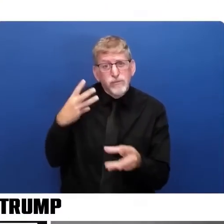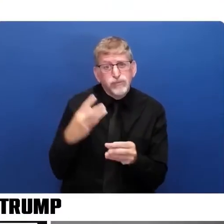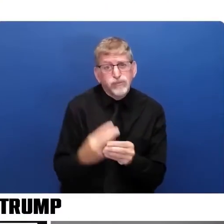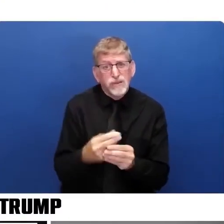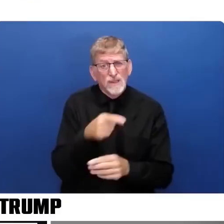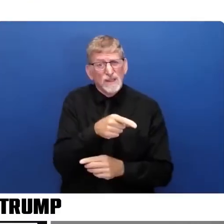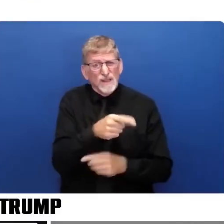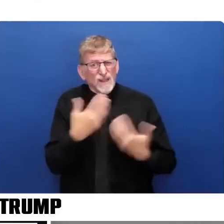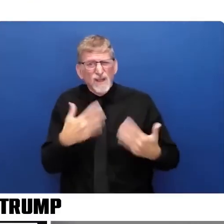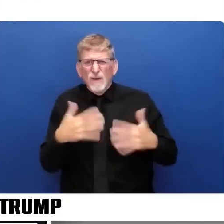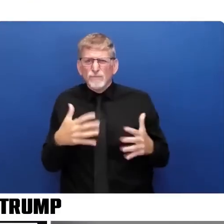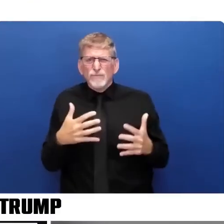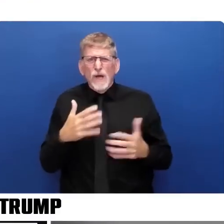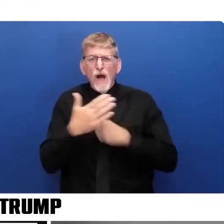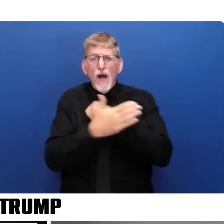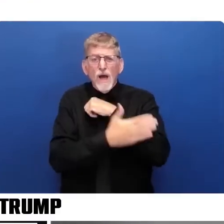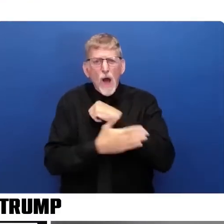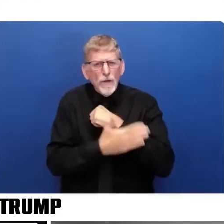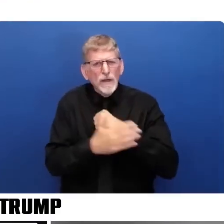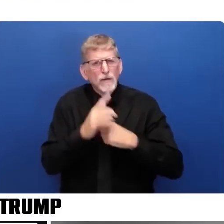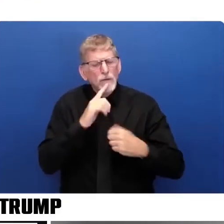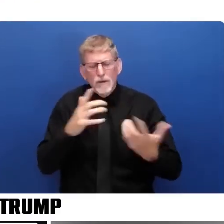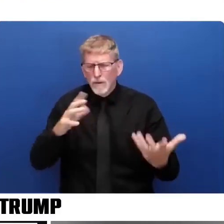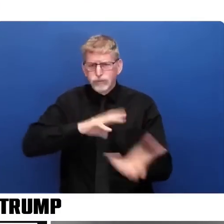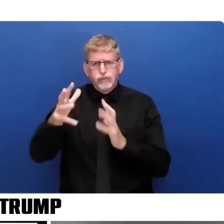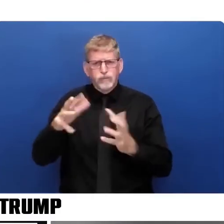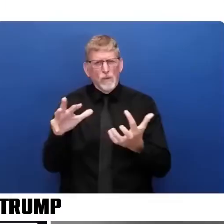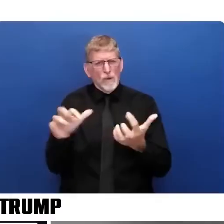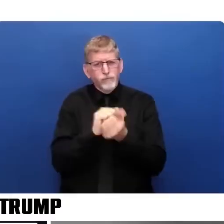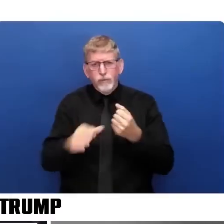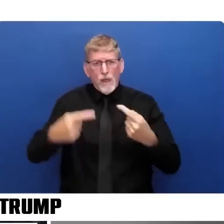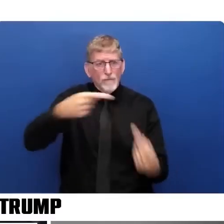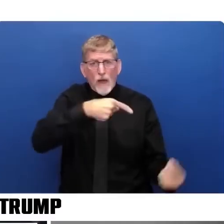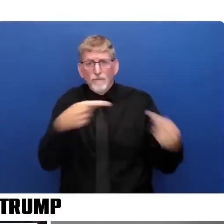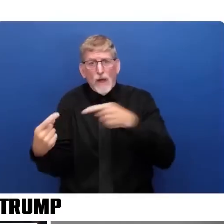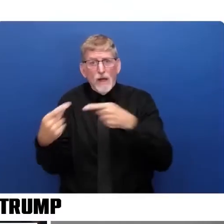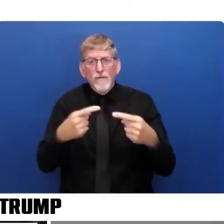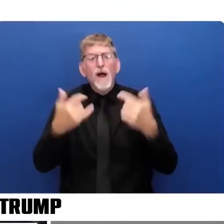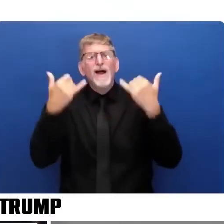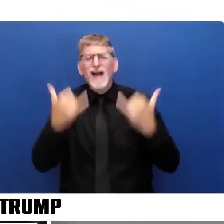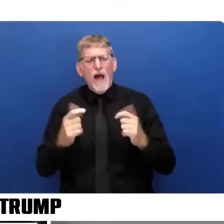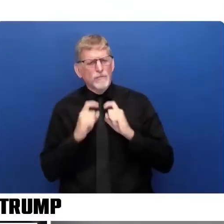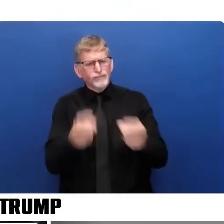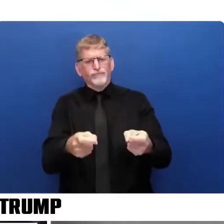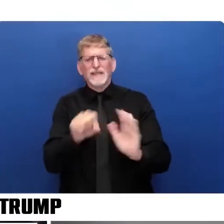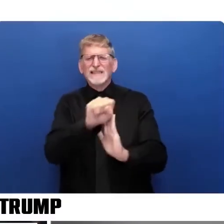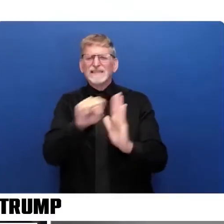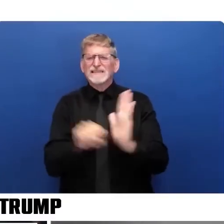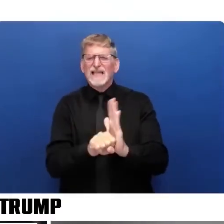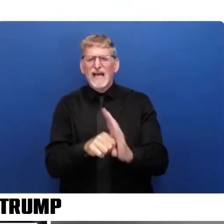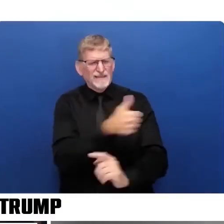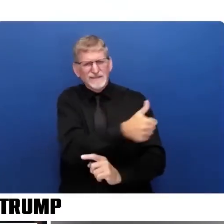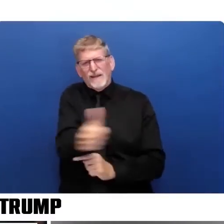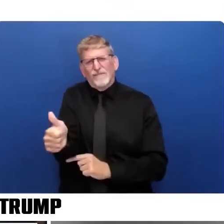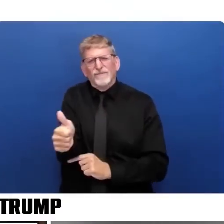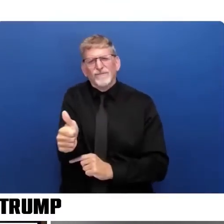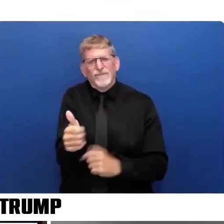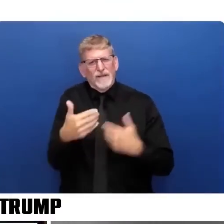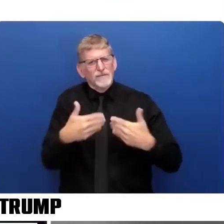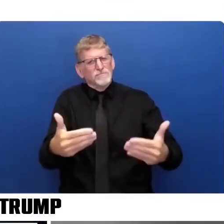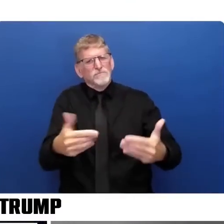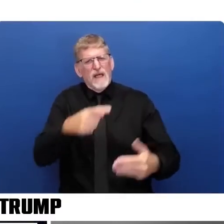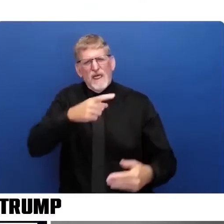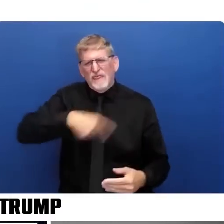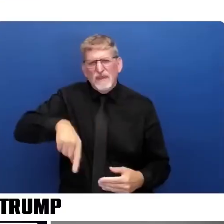country apart, and they've wanted it back in the states. And I did something that nobody thought was possible. The states are now